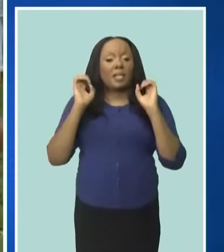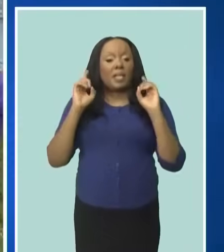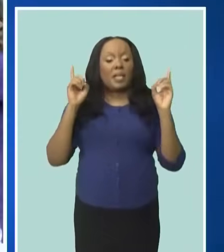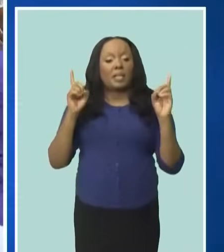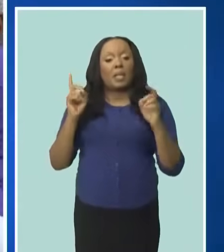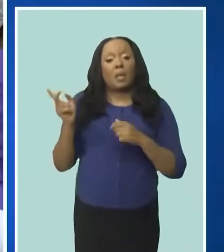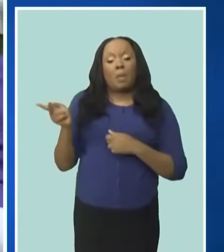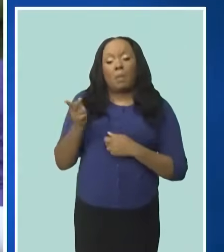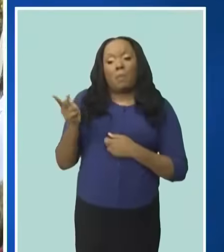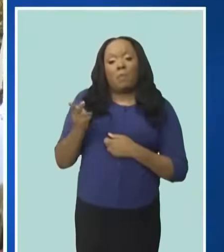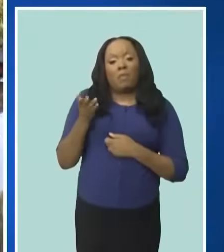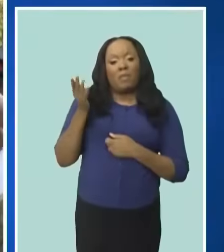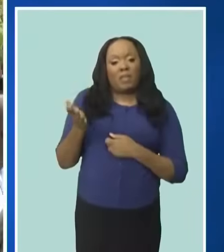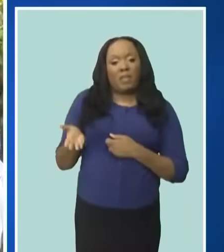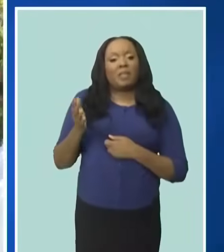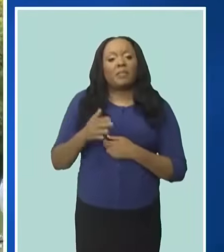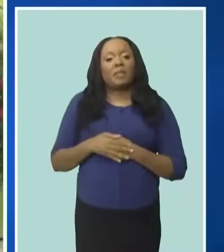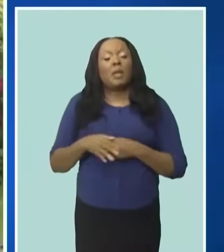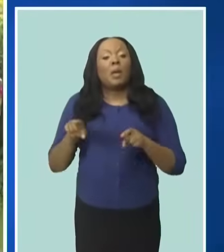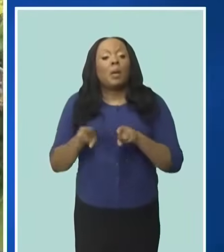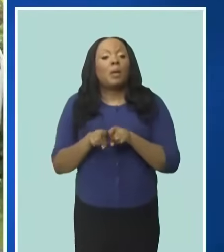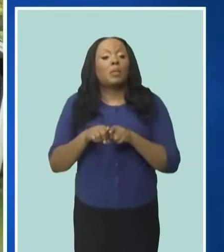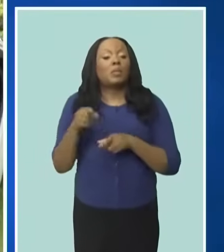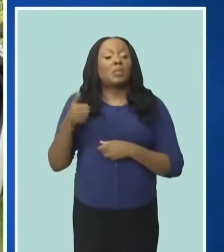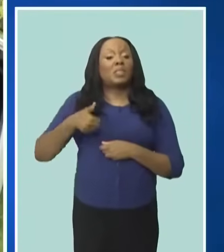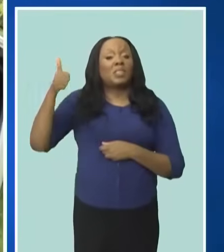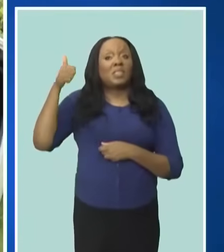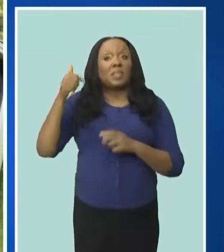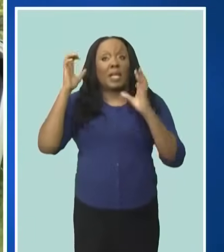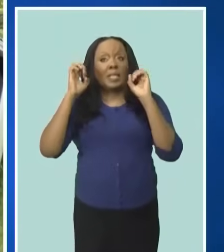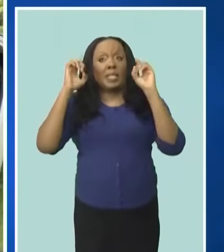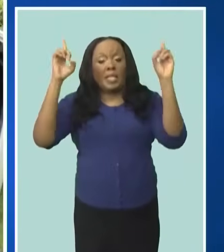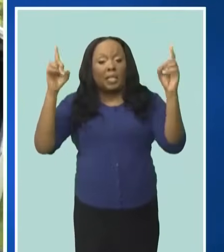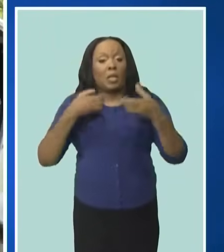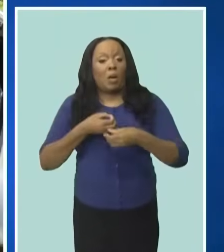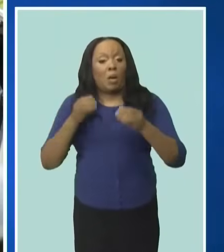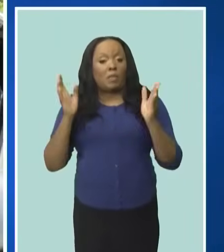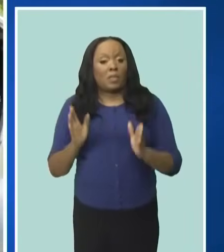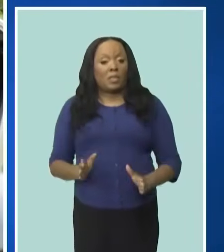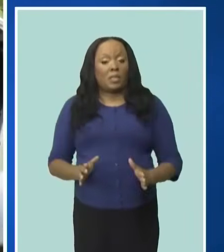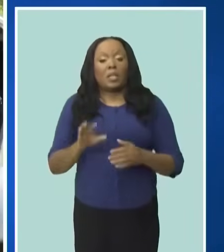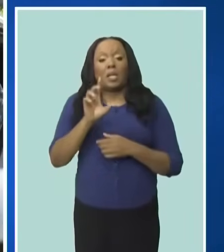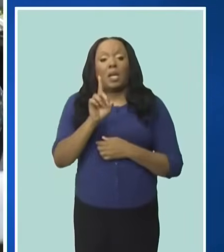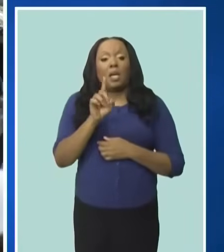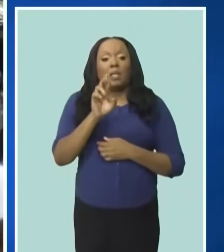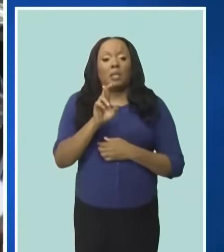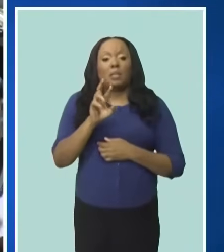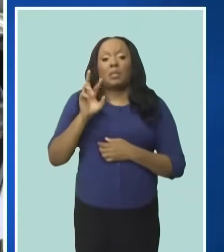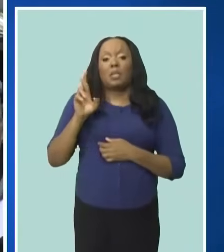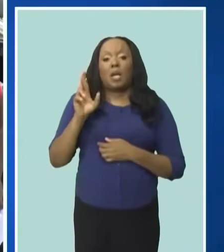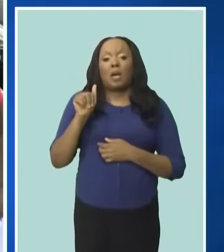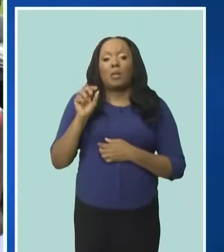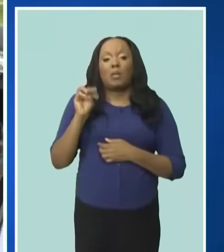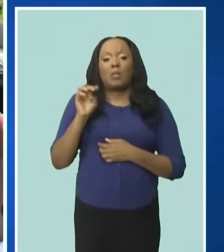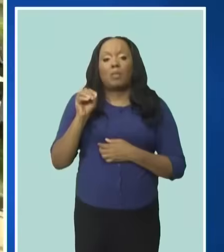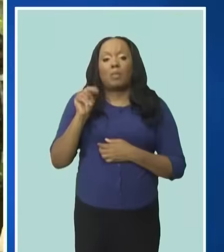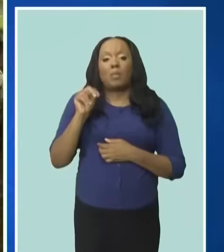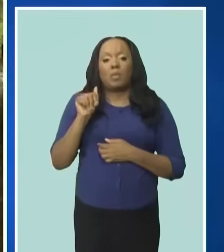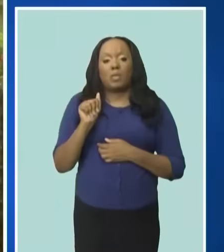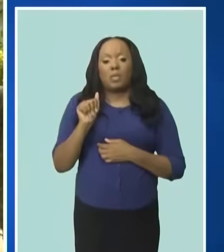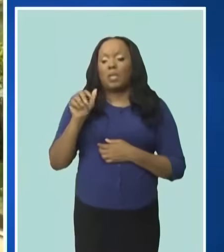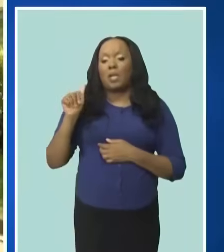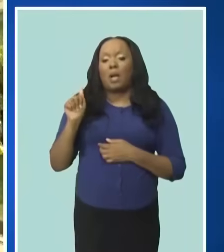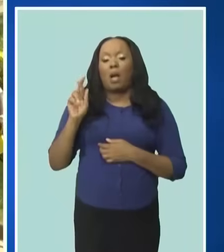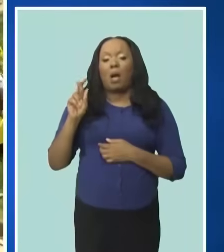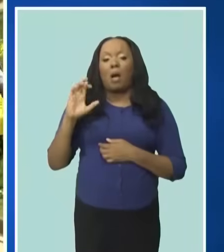Bradshaw, and Minister of Educational Transformation, Chad Blackman. Also present were Chief Education Officer Dr. Ramona